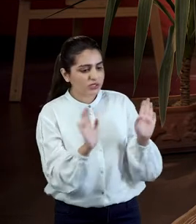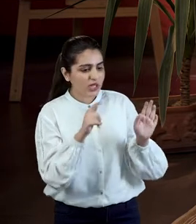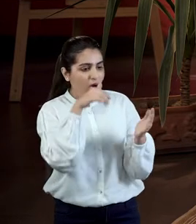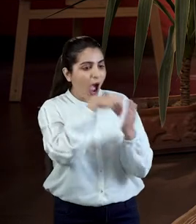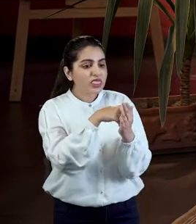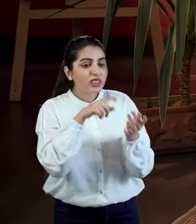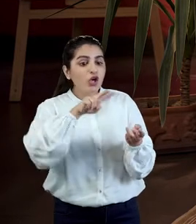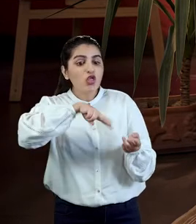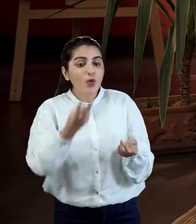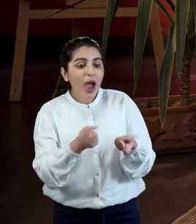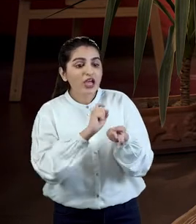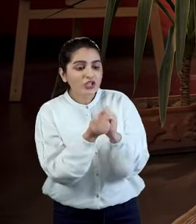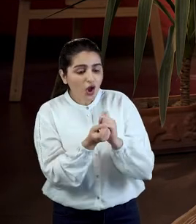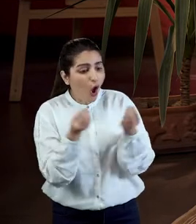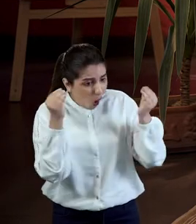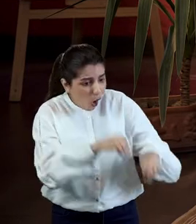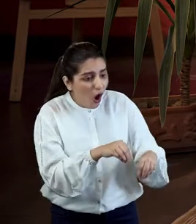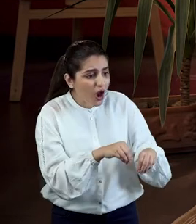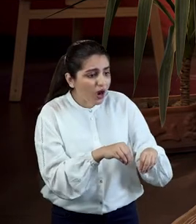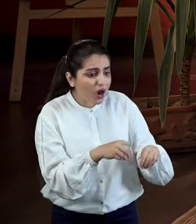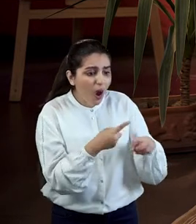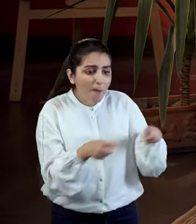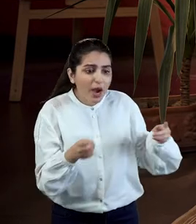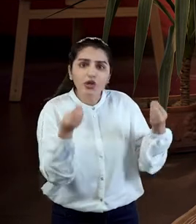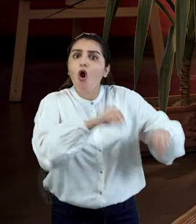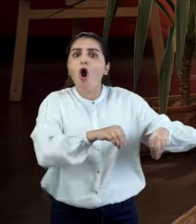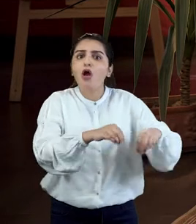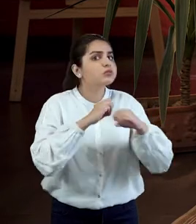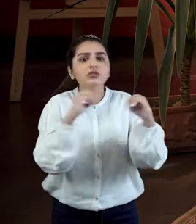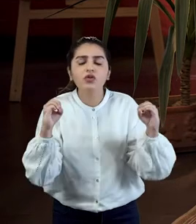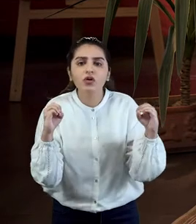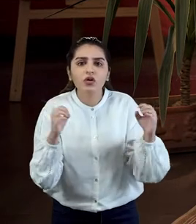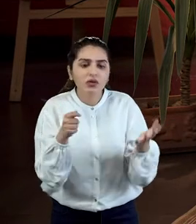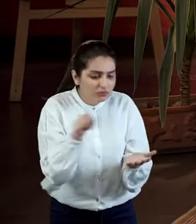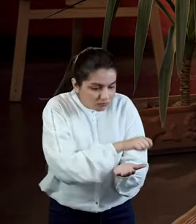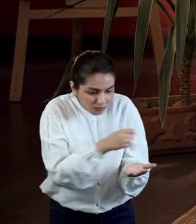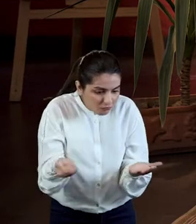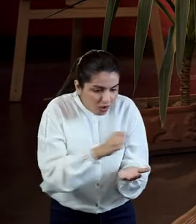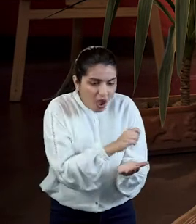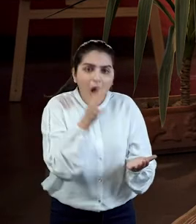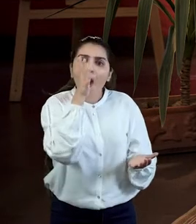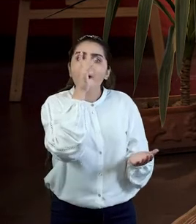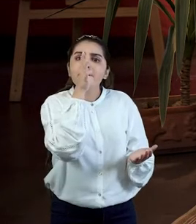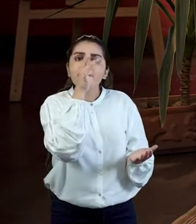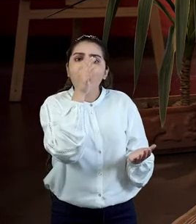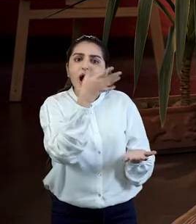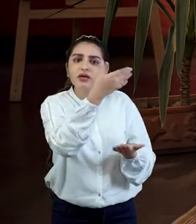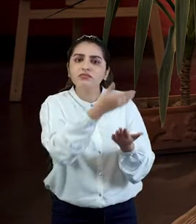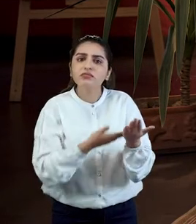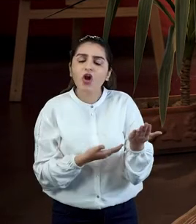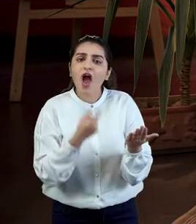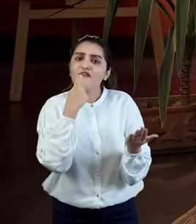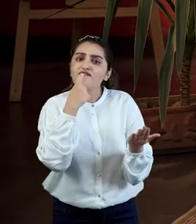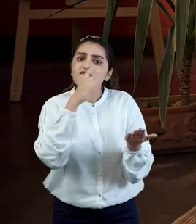page. The wizard turned over to read more, but there was no more. The next page of his book was blank